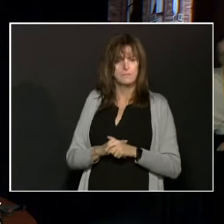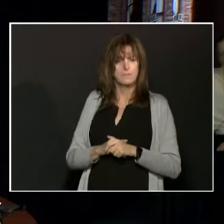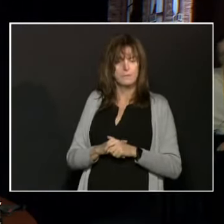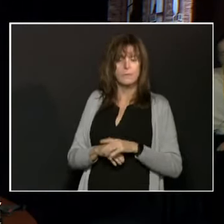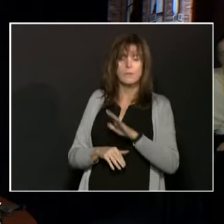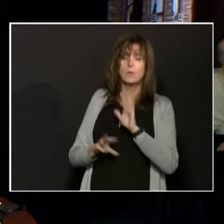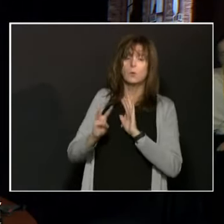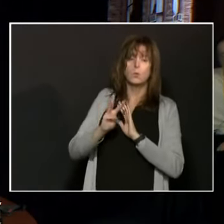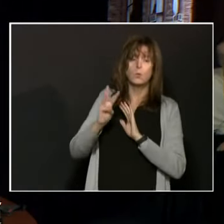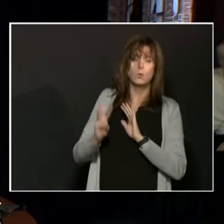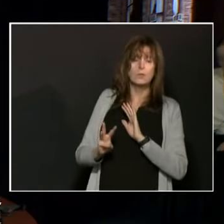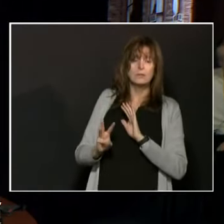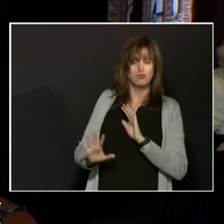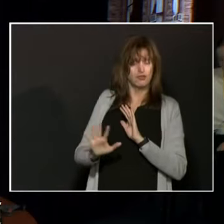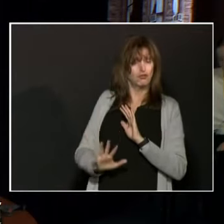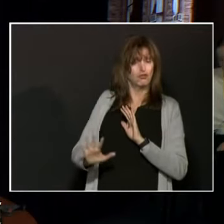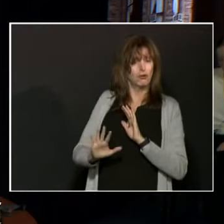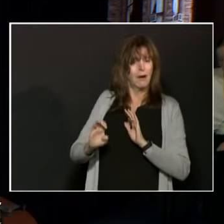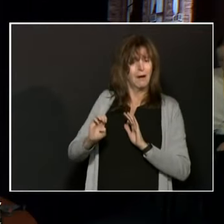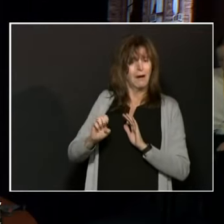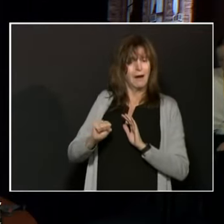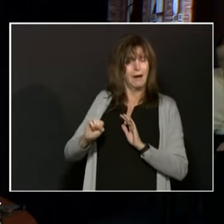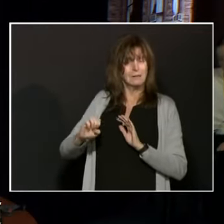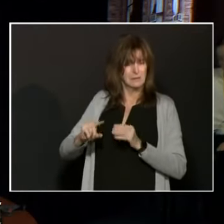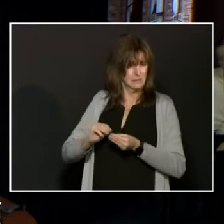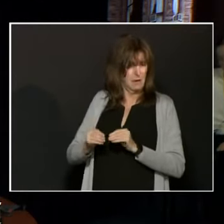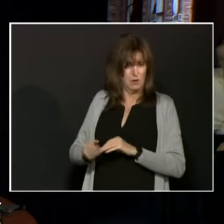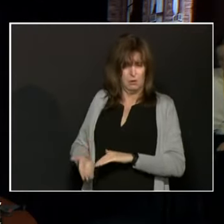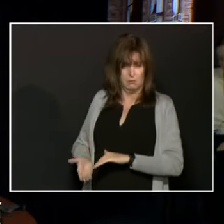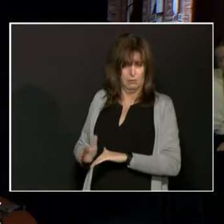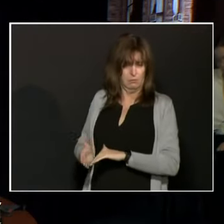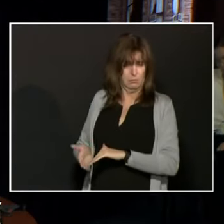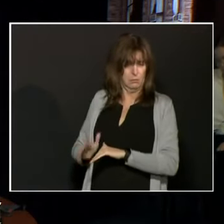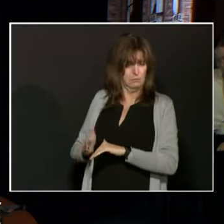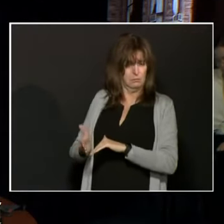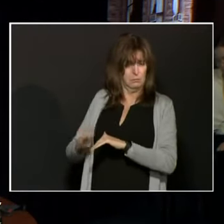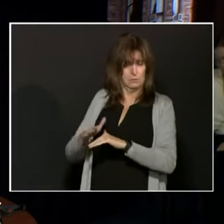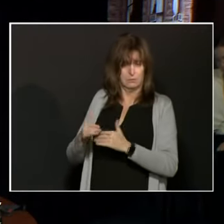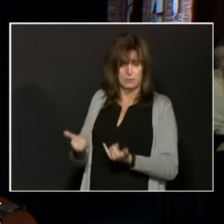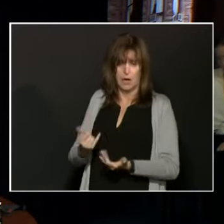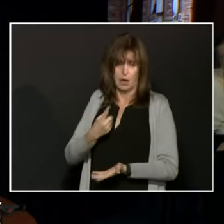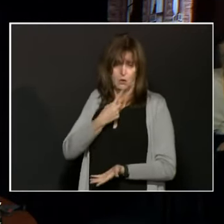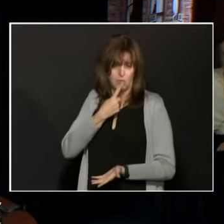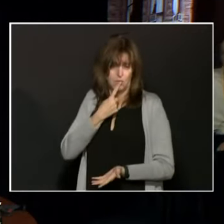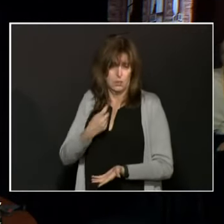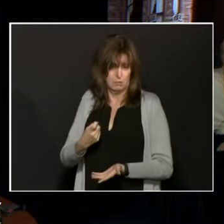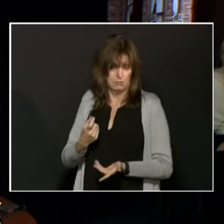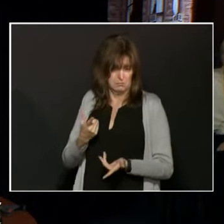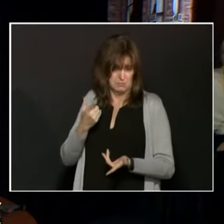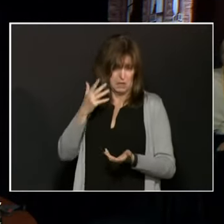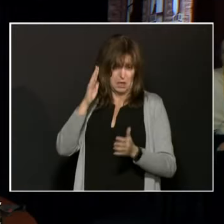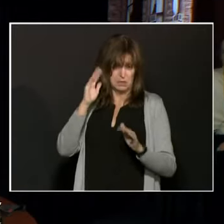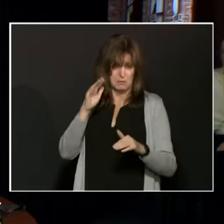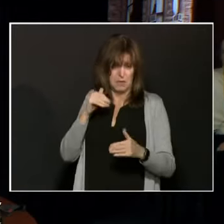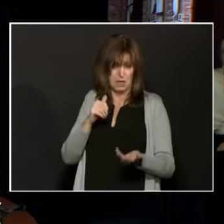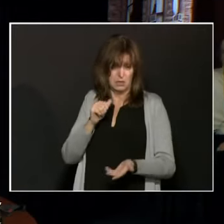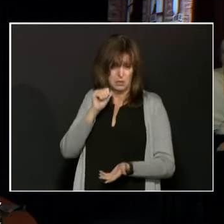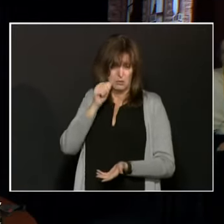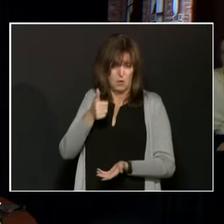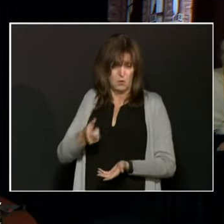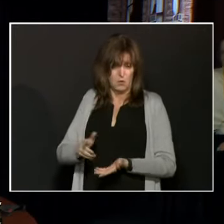numbers keep on increasing. Right now we're in the red zone. Can we expect an announcement tomorrow that we will be heading to a lockdown?